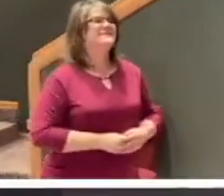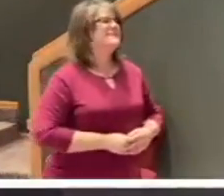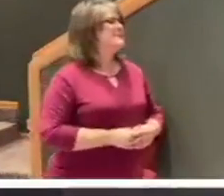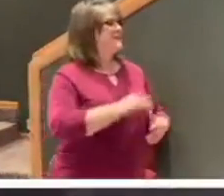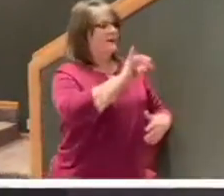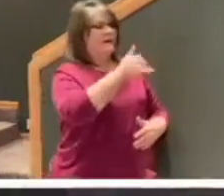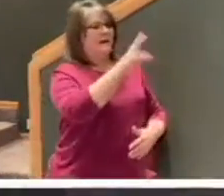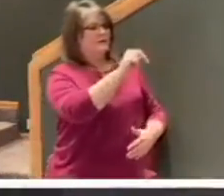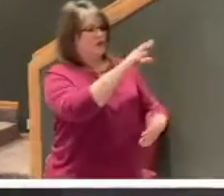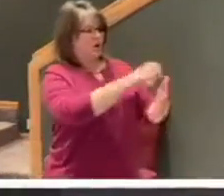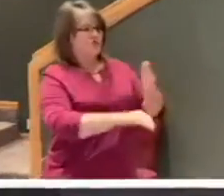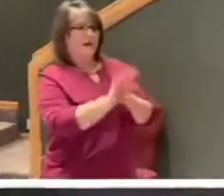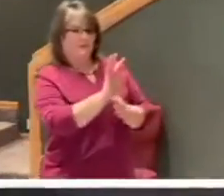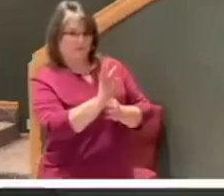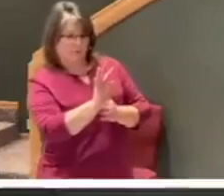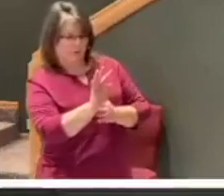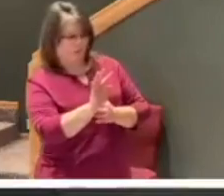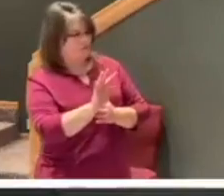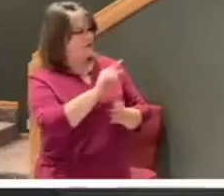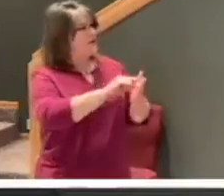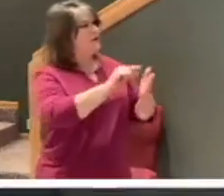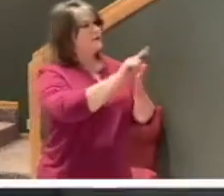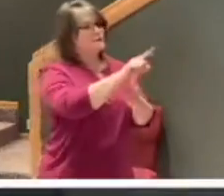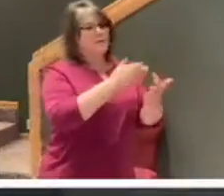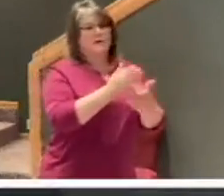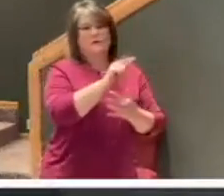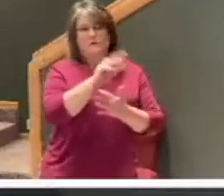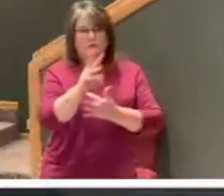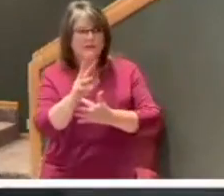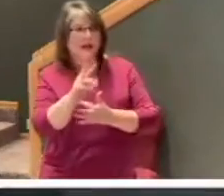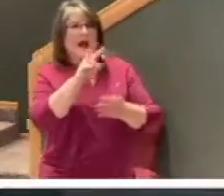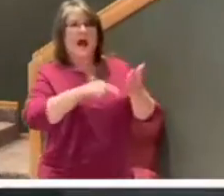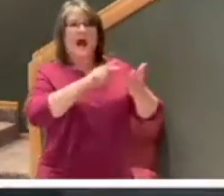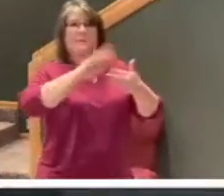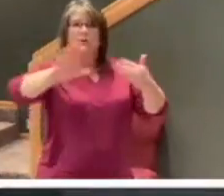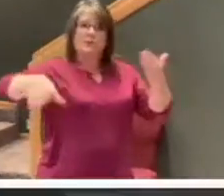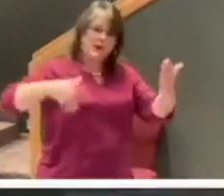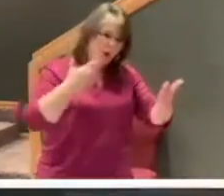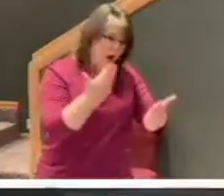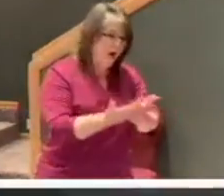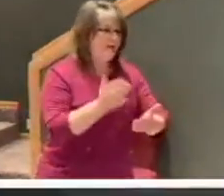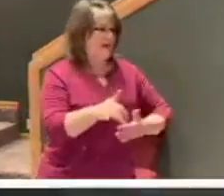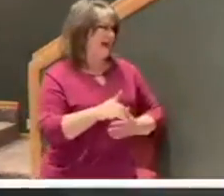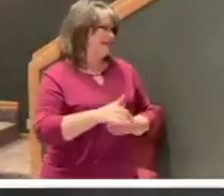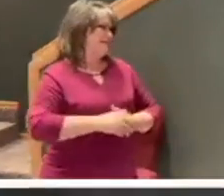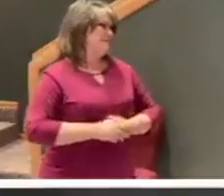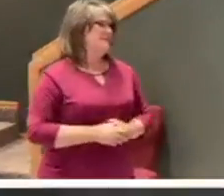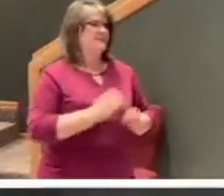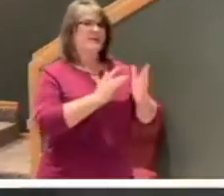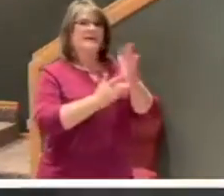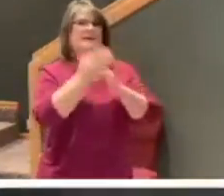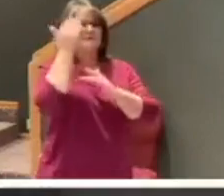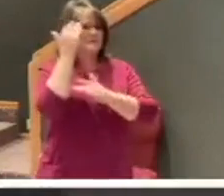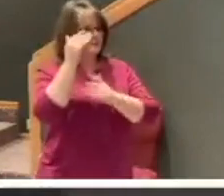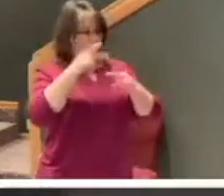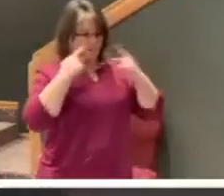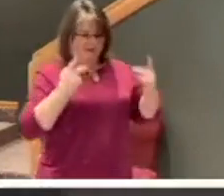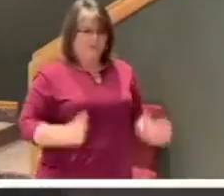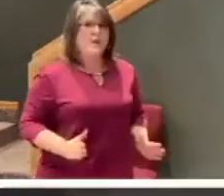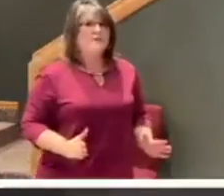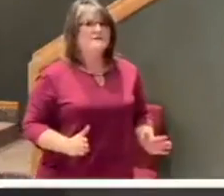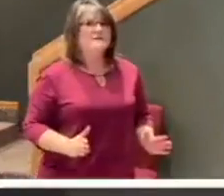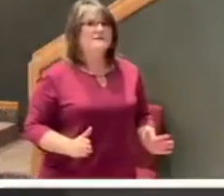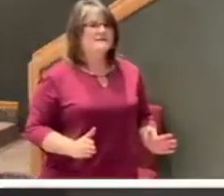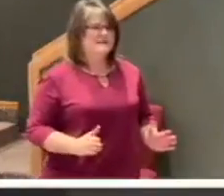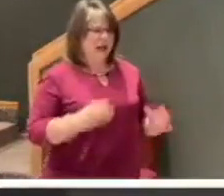John chapter 4 is where we're going to be, verses 1 through 26. I'm going to read the whole thing. So Jesus knew that the Pharisees,